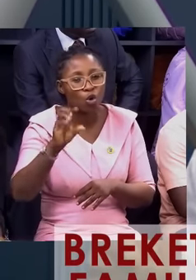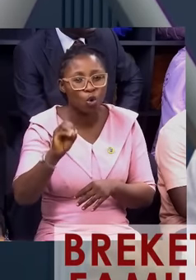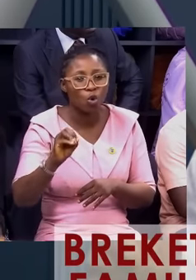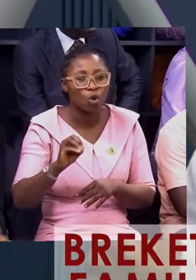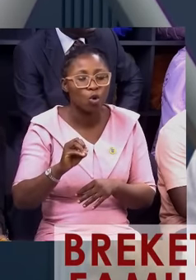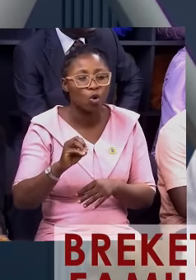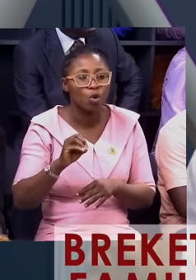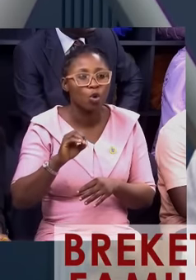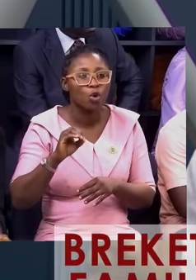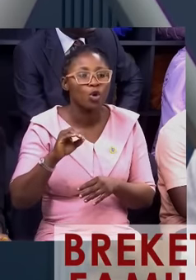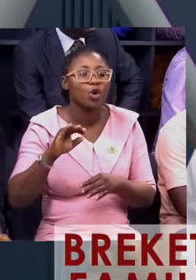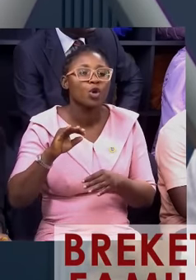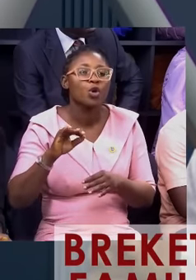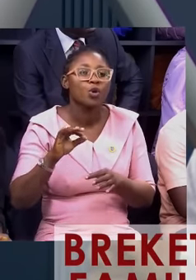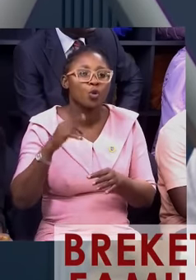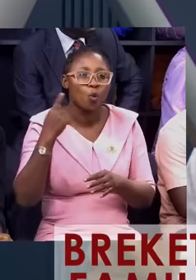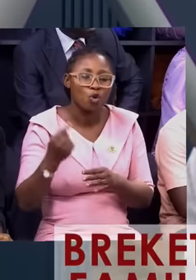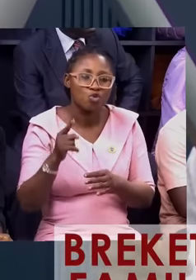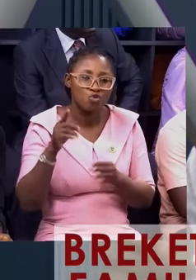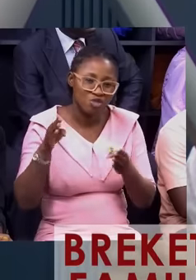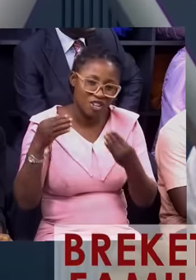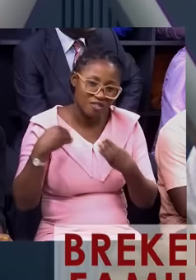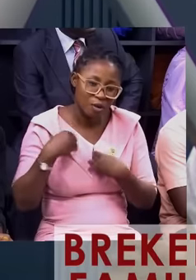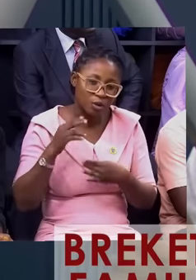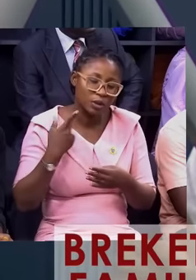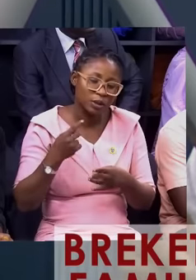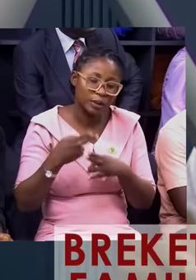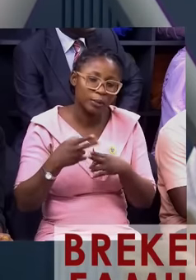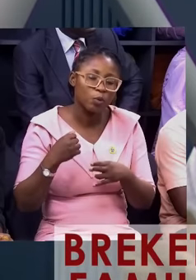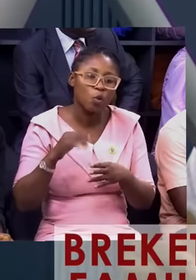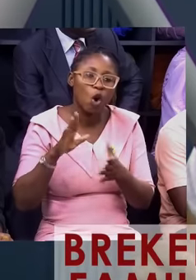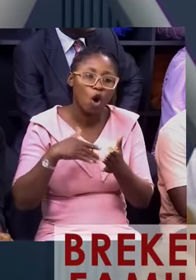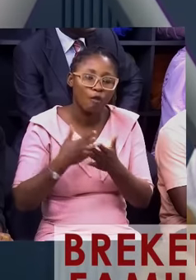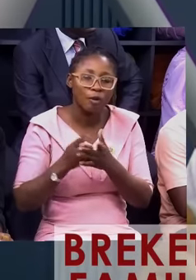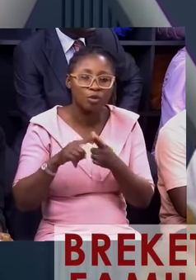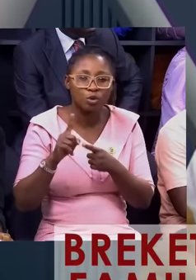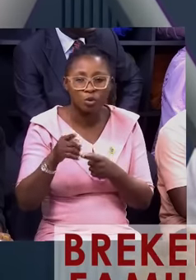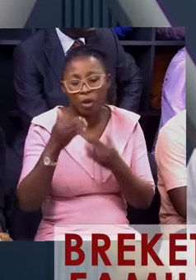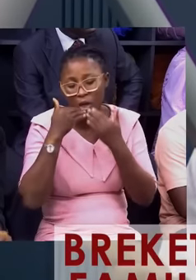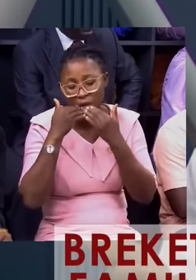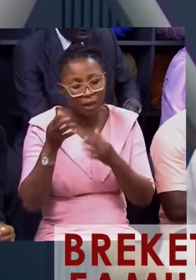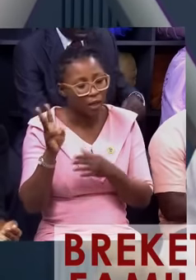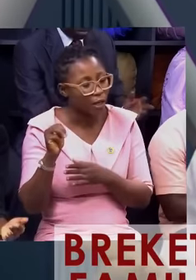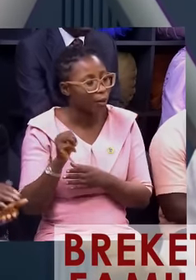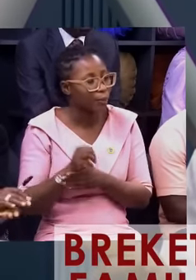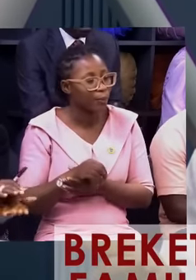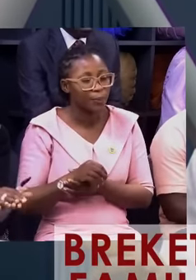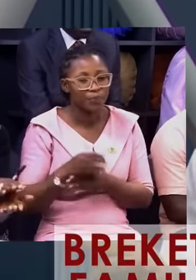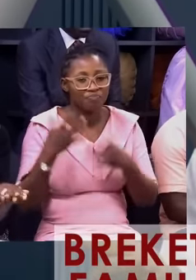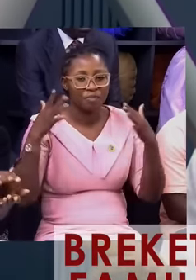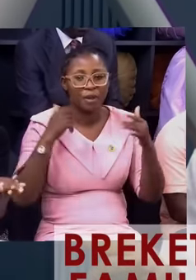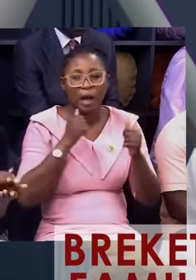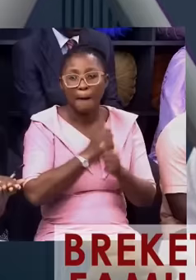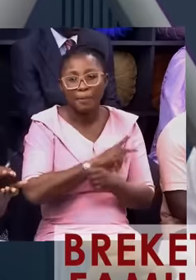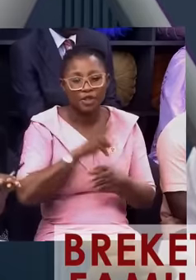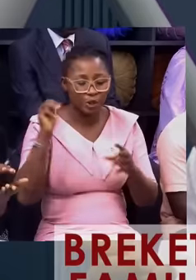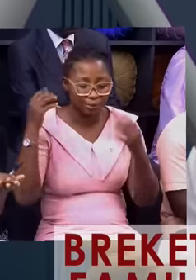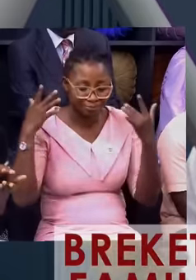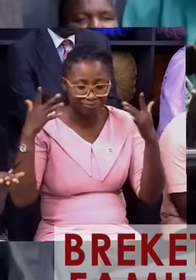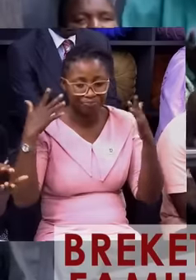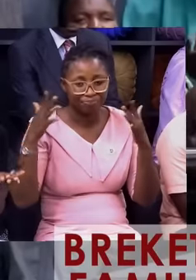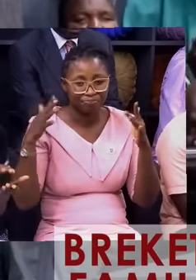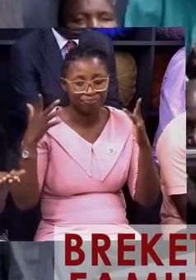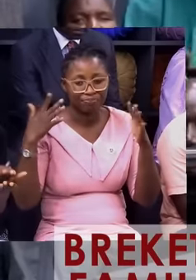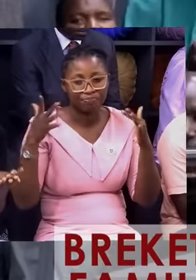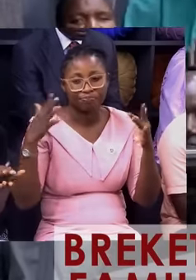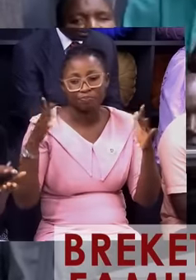I I conf you or okay thank you make we appreciate of